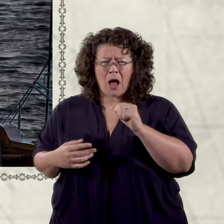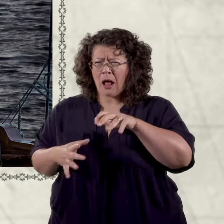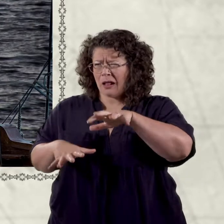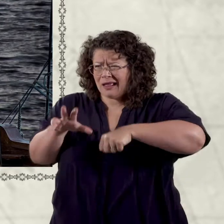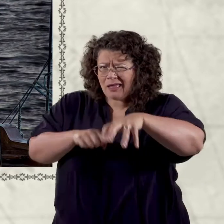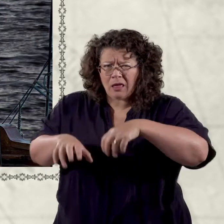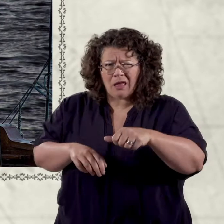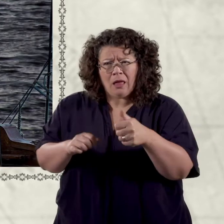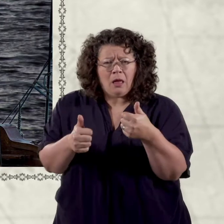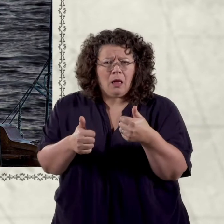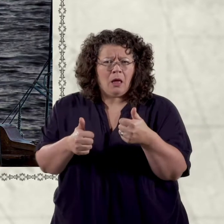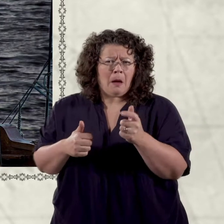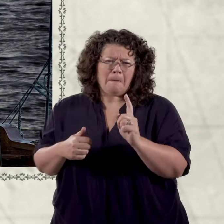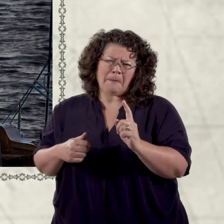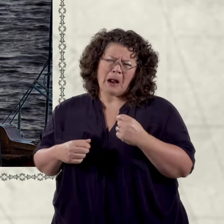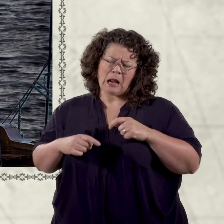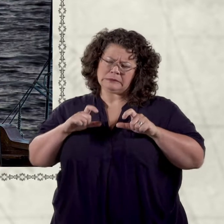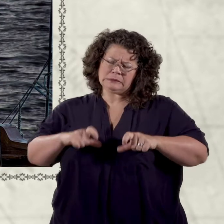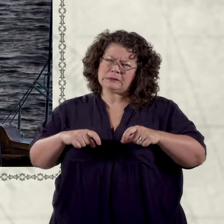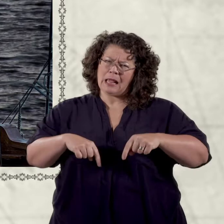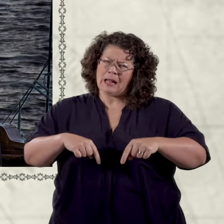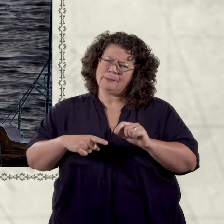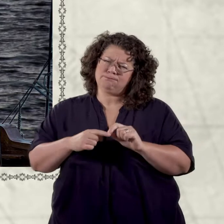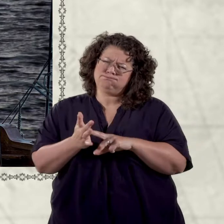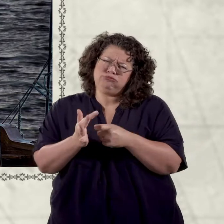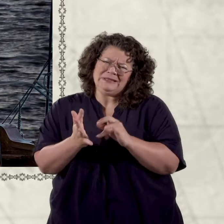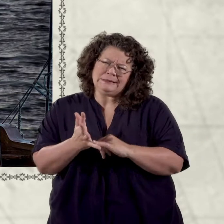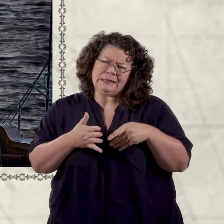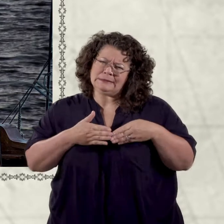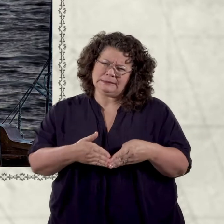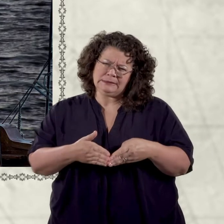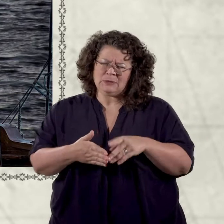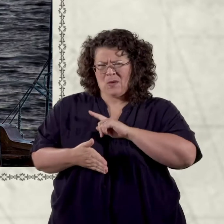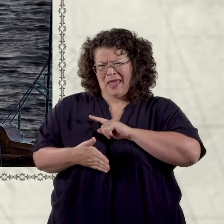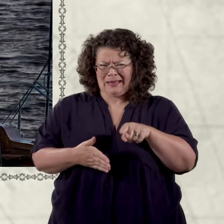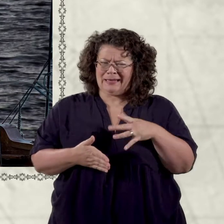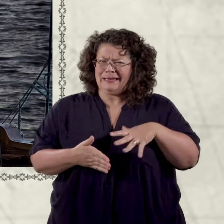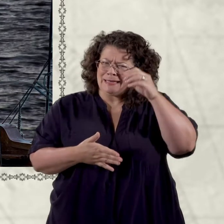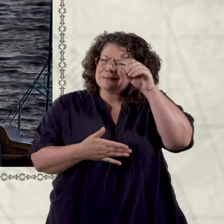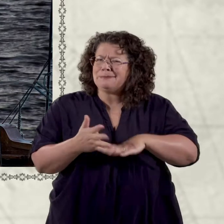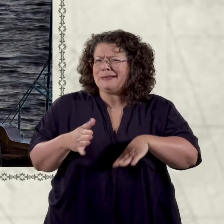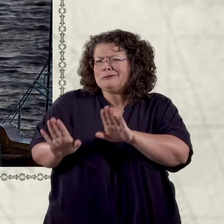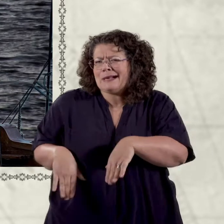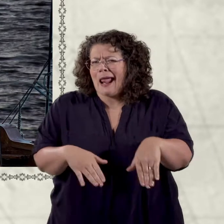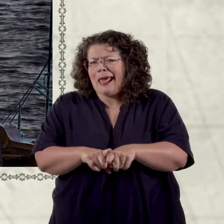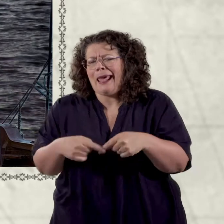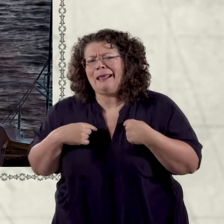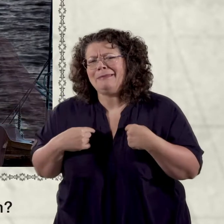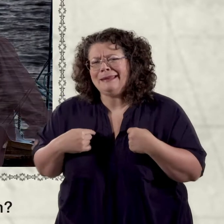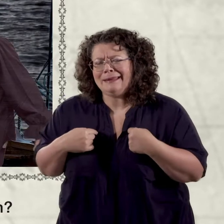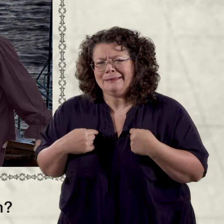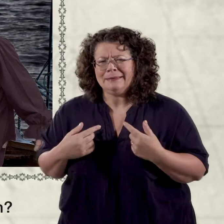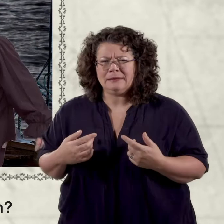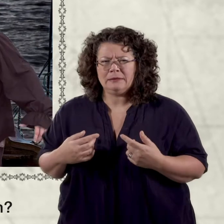and pillaging sounds great, but I think I'll stay on the Princess. They need experienced sailors, you see. And